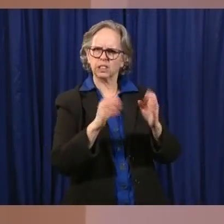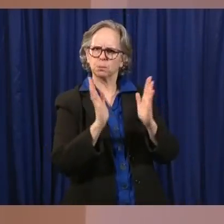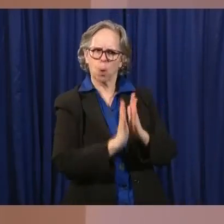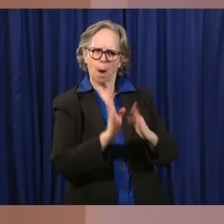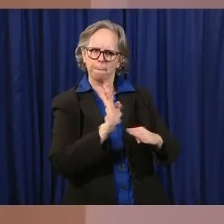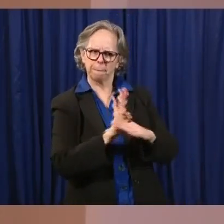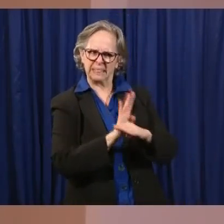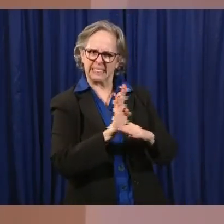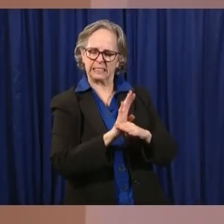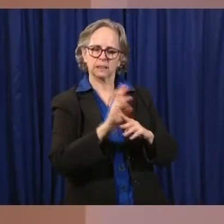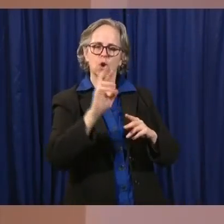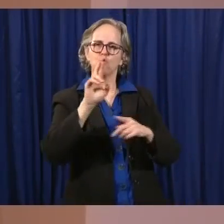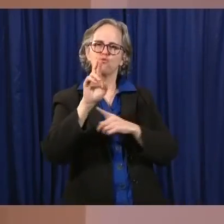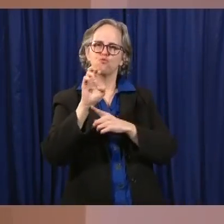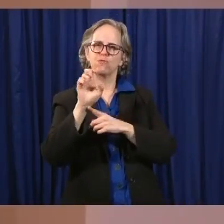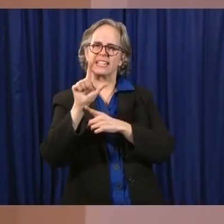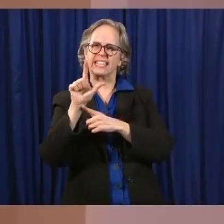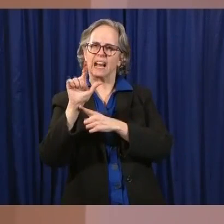things, everything from